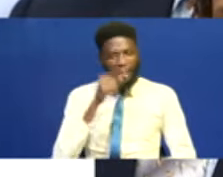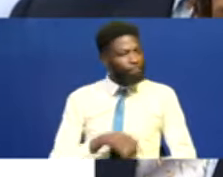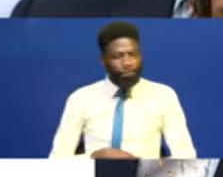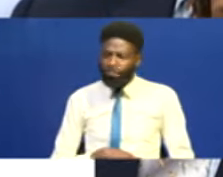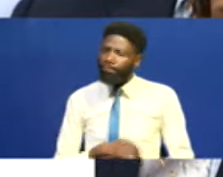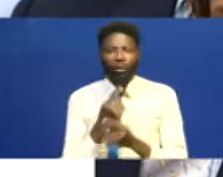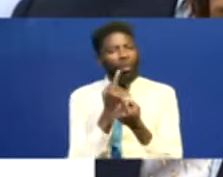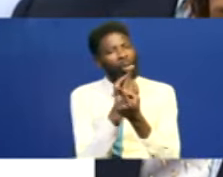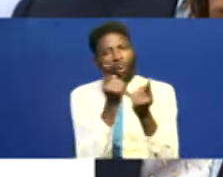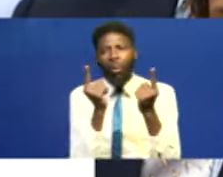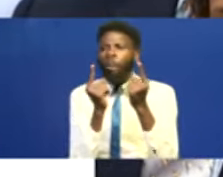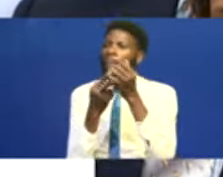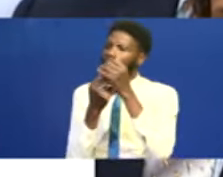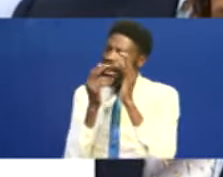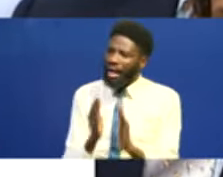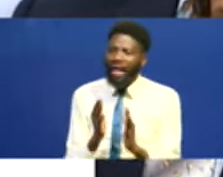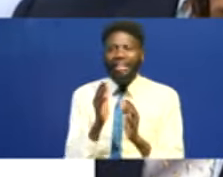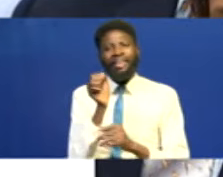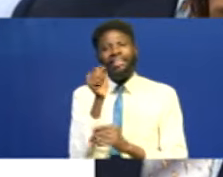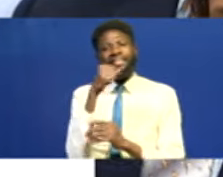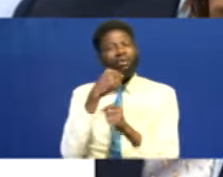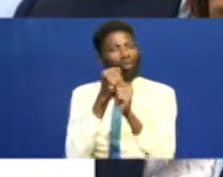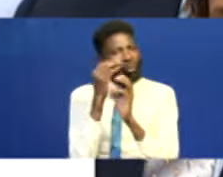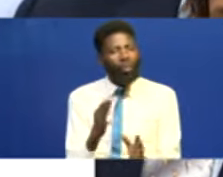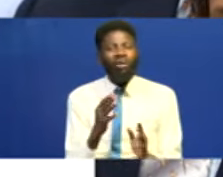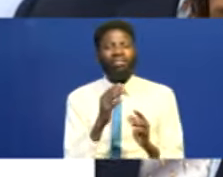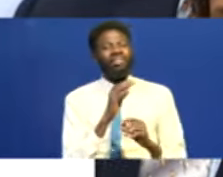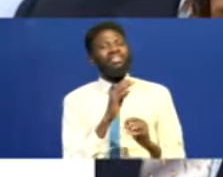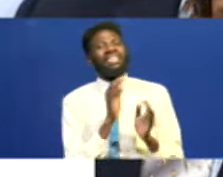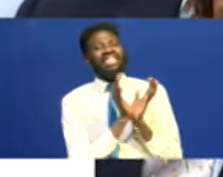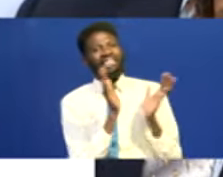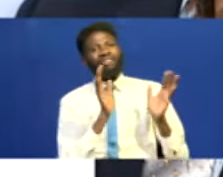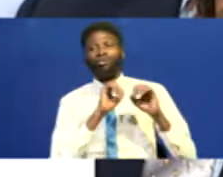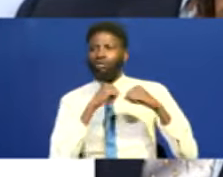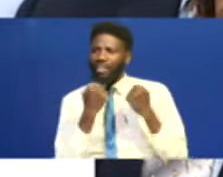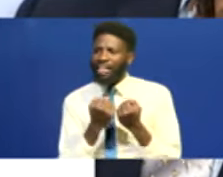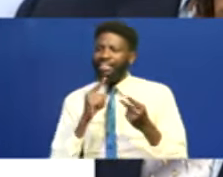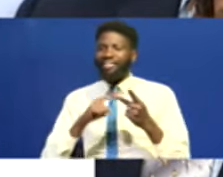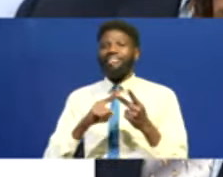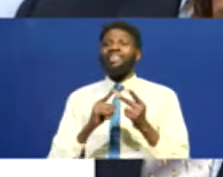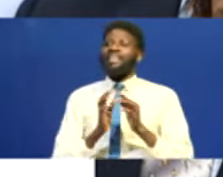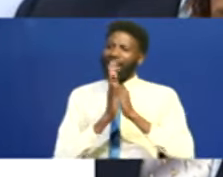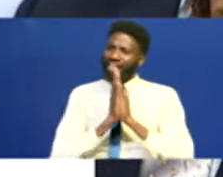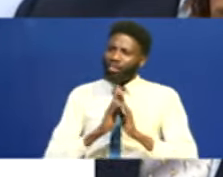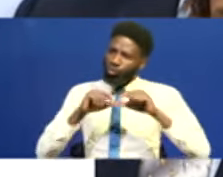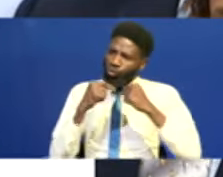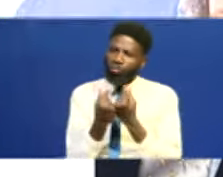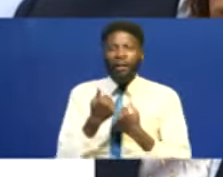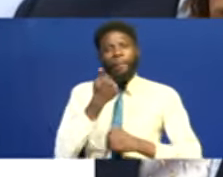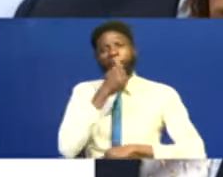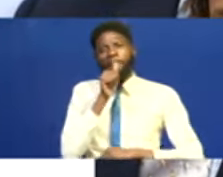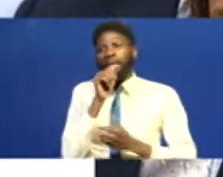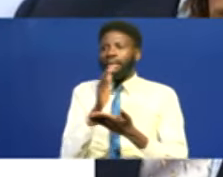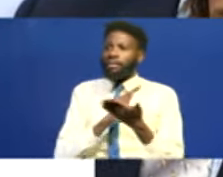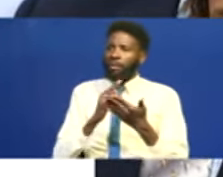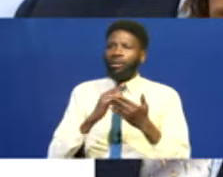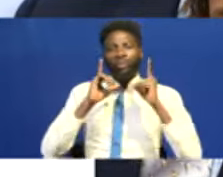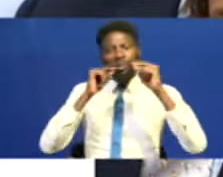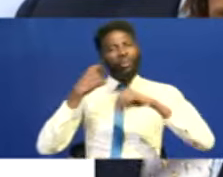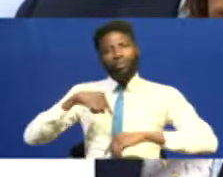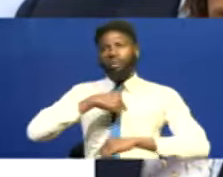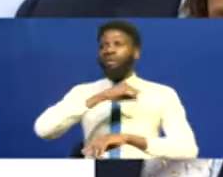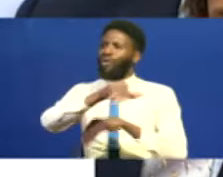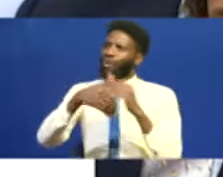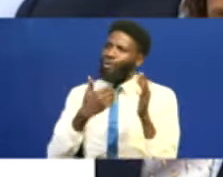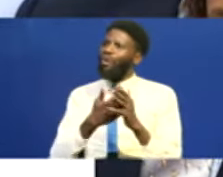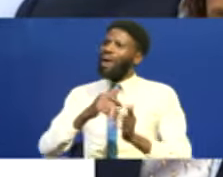partners, including the civil society, including the religious groups, including the private sector. We are saying we all have to come together to